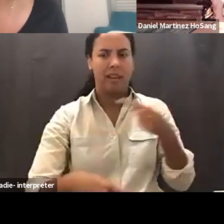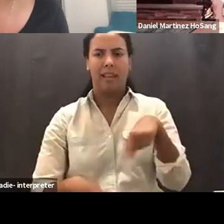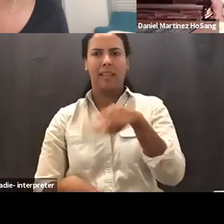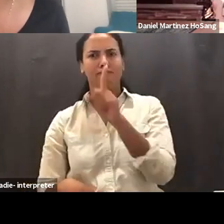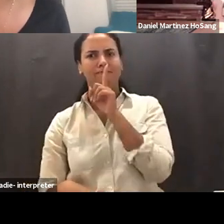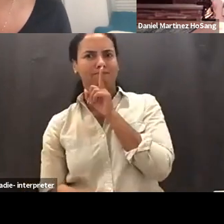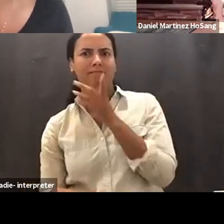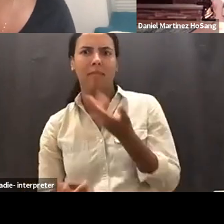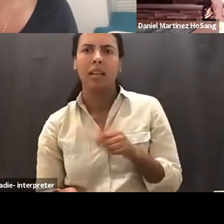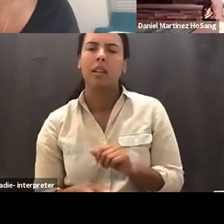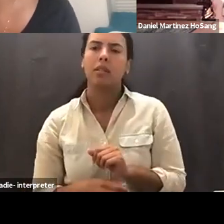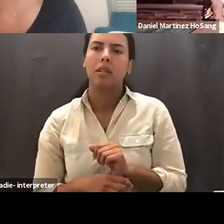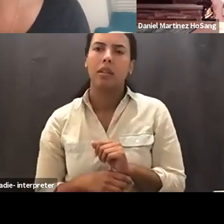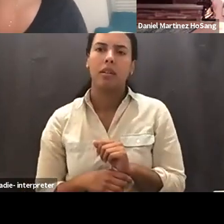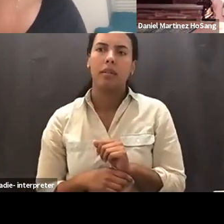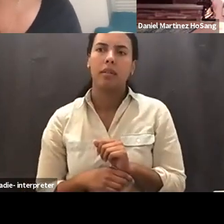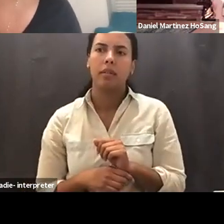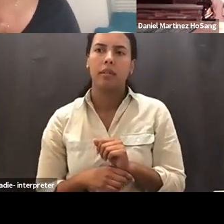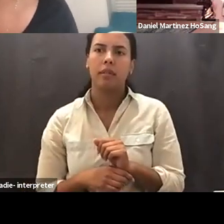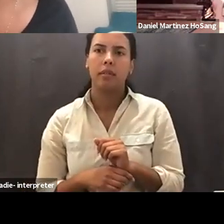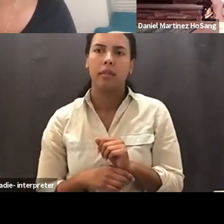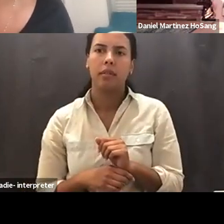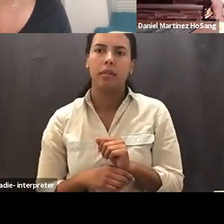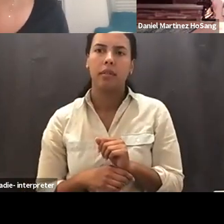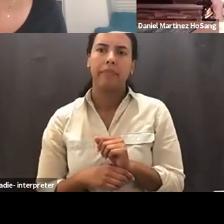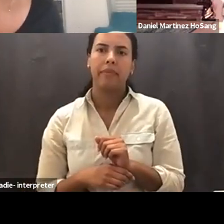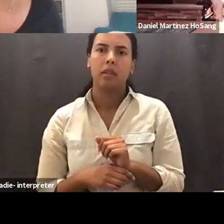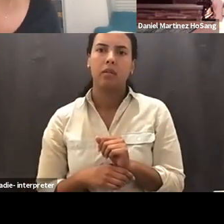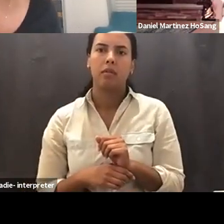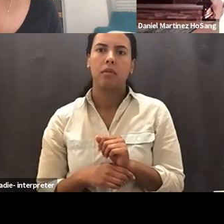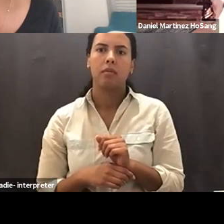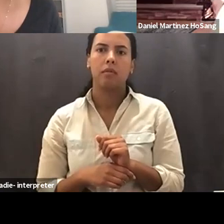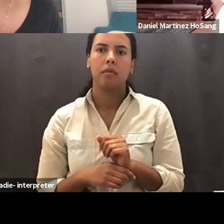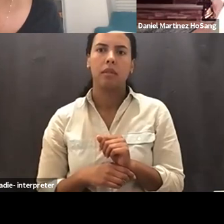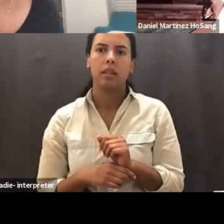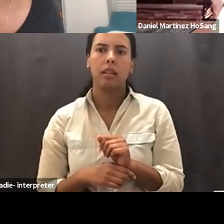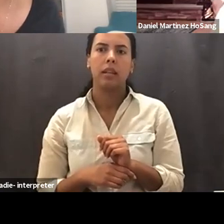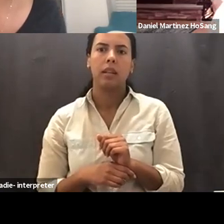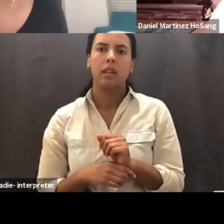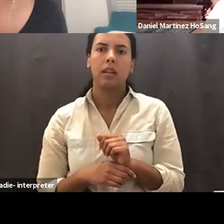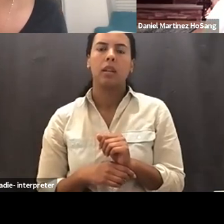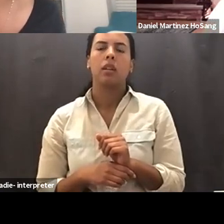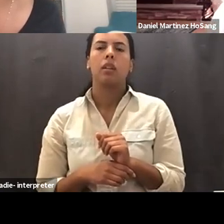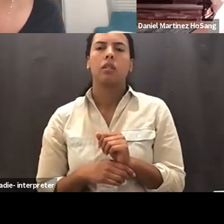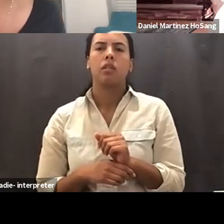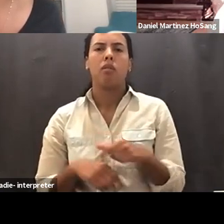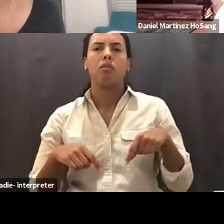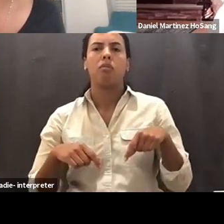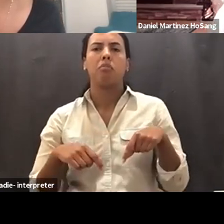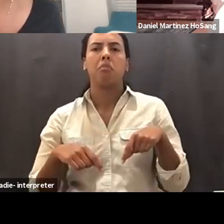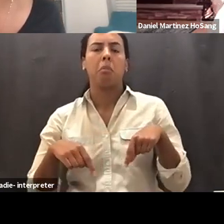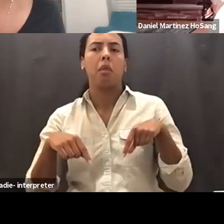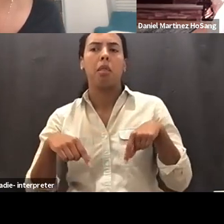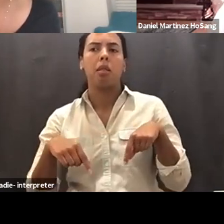this campaign to encourage and ourselves and others to actively support other movements, including the one for Black